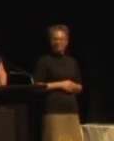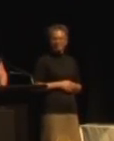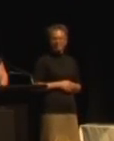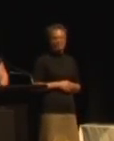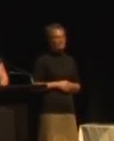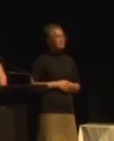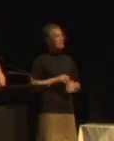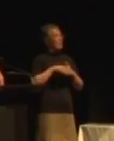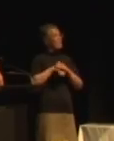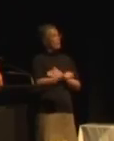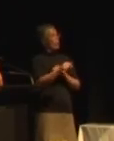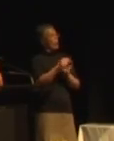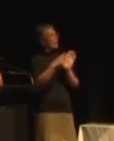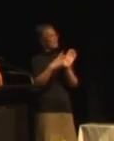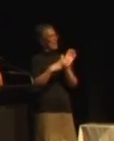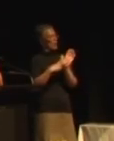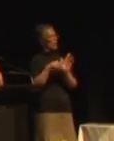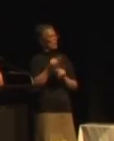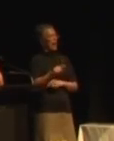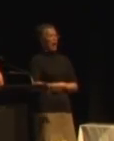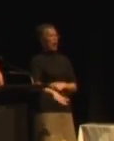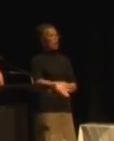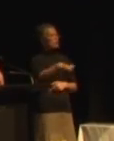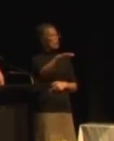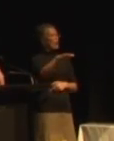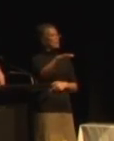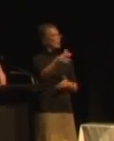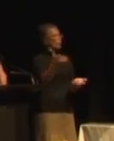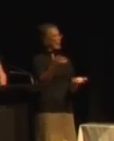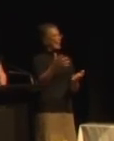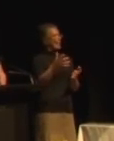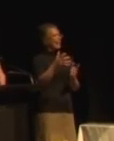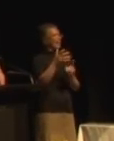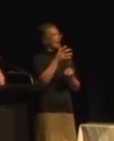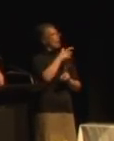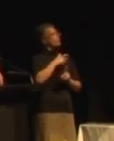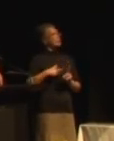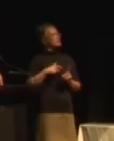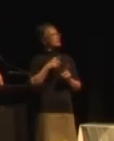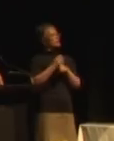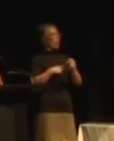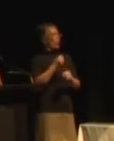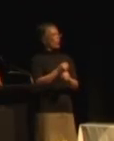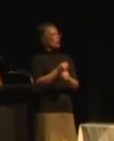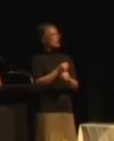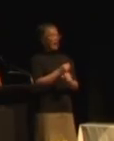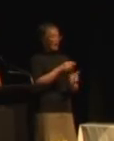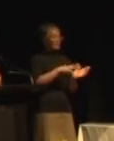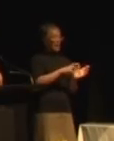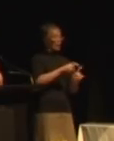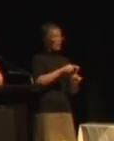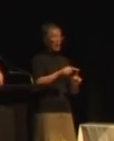So I was born in Vancouver and grew up in a logging town called Prince George. Prince George is 800 kilometers north of